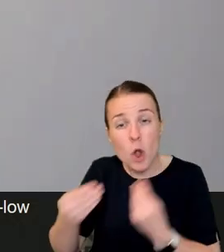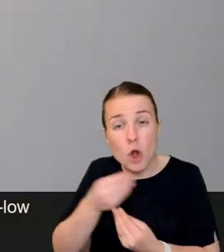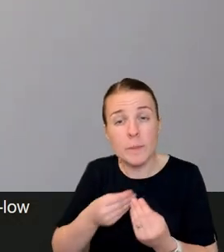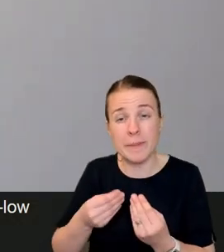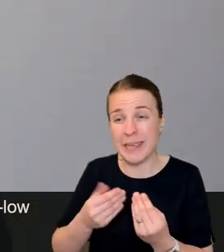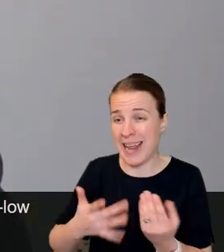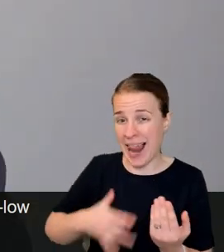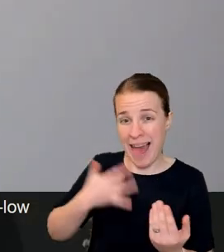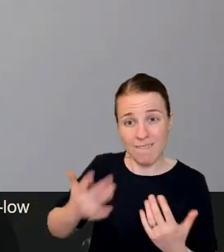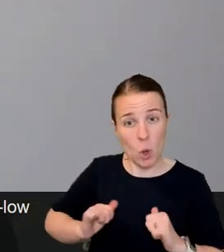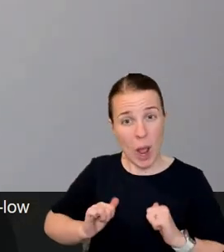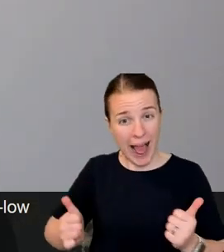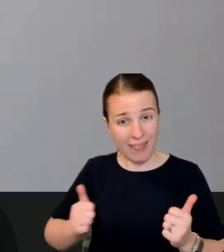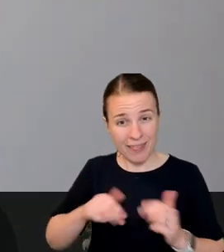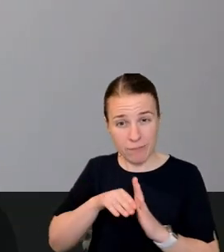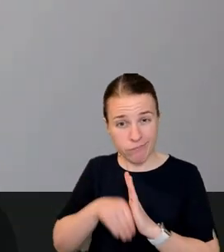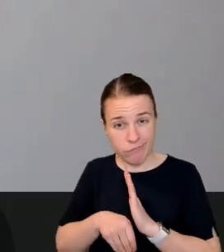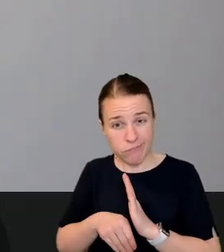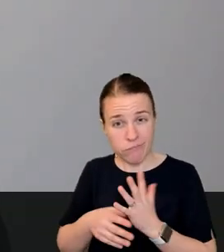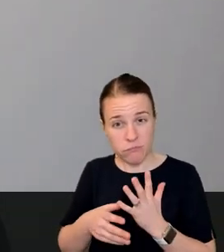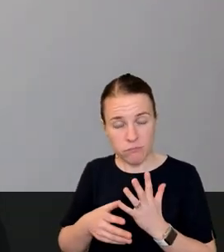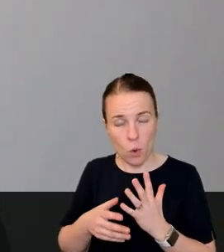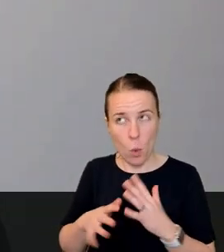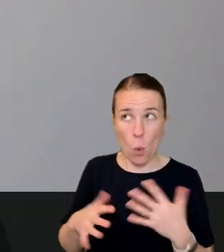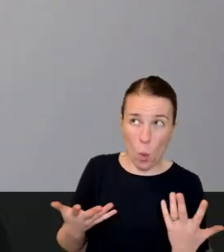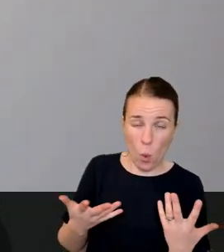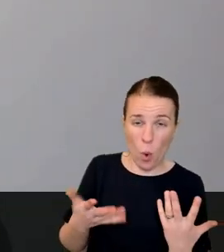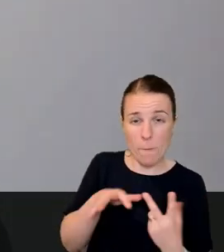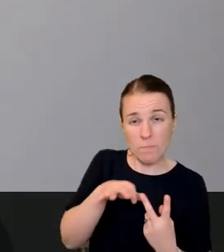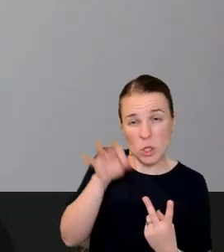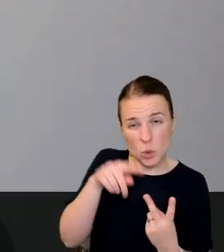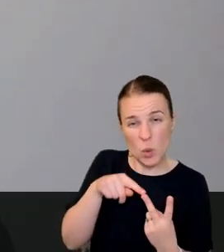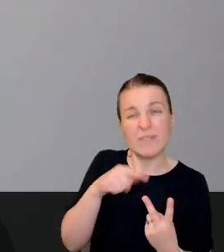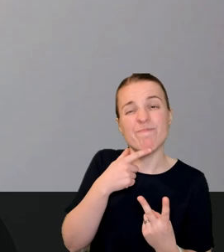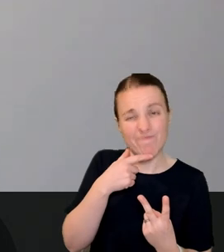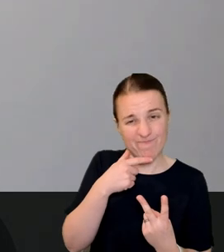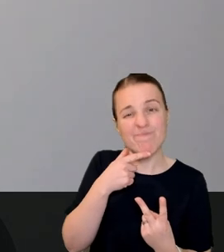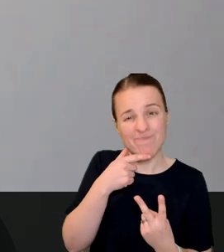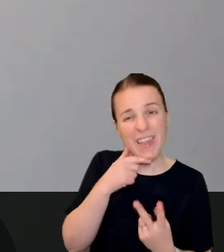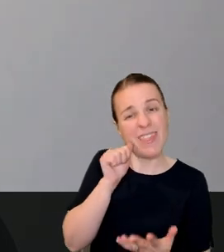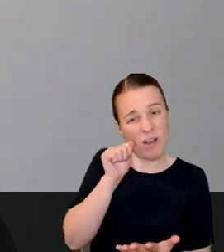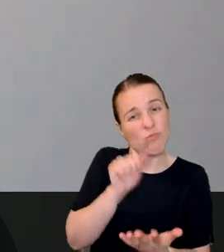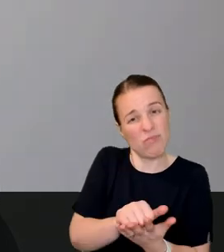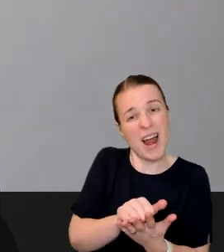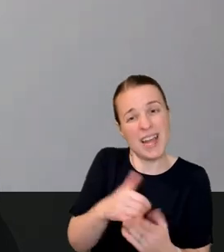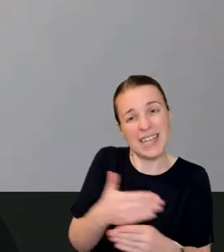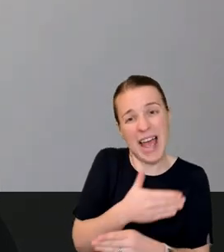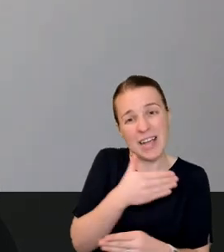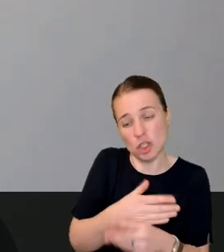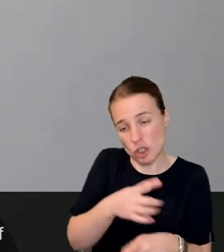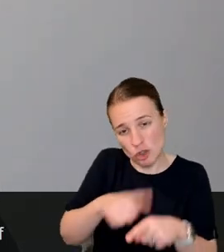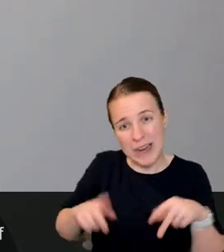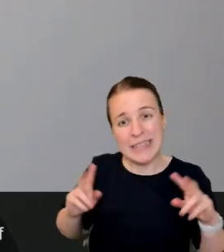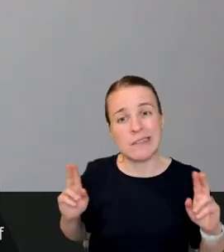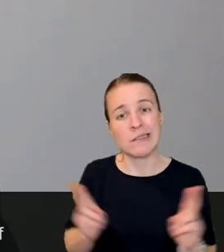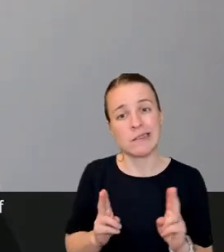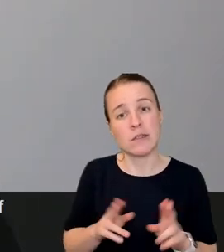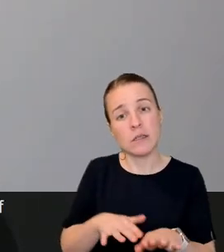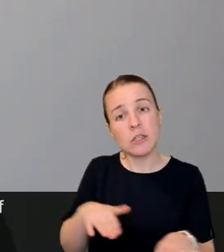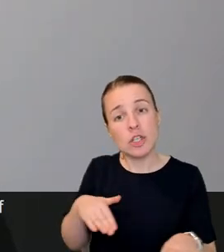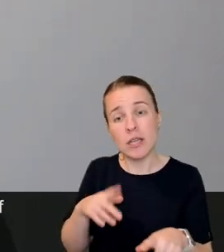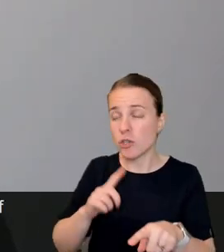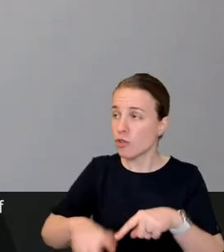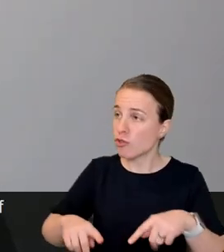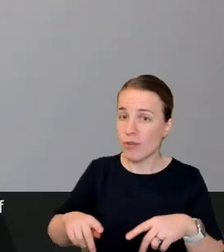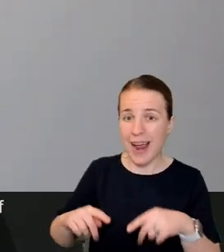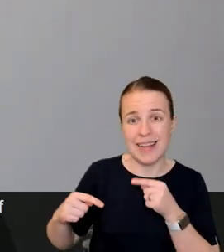cost of action of taking the right bold action to address the issue of cutting congestion, tackling climate change, and improving